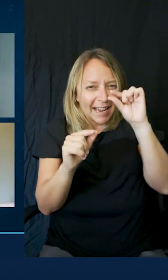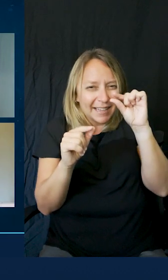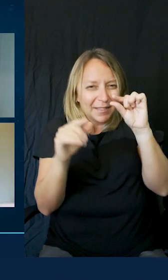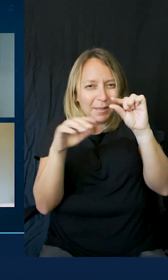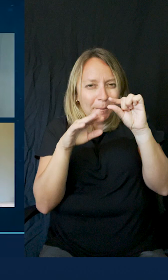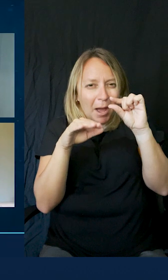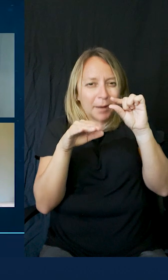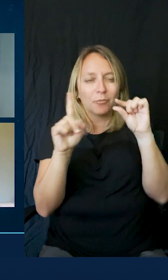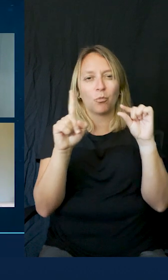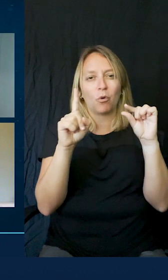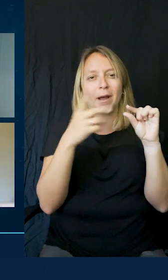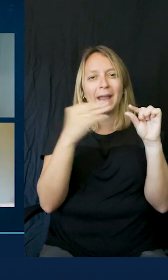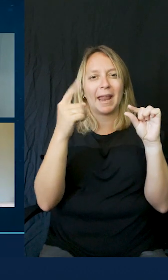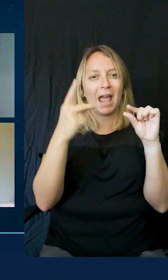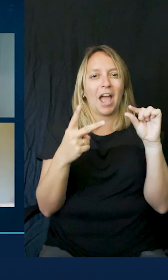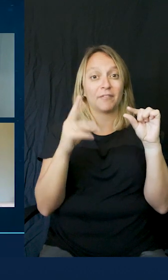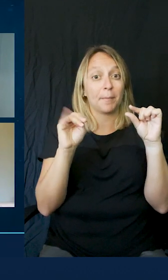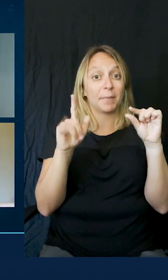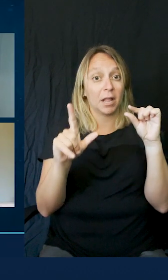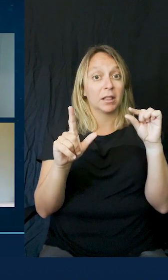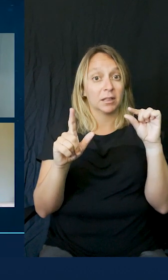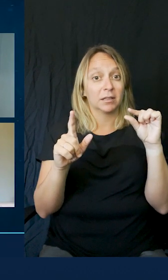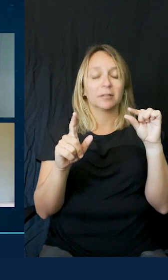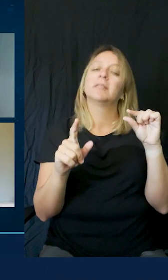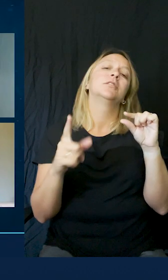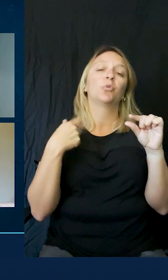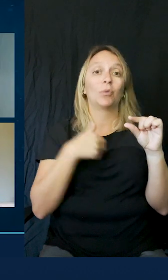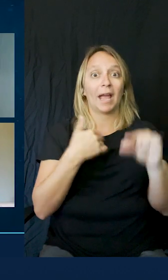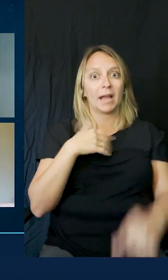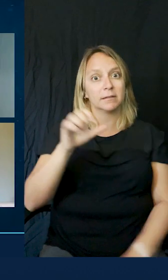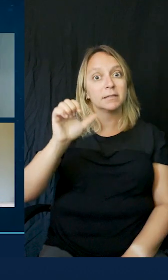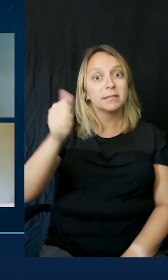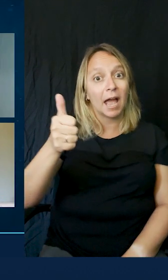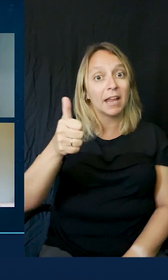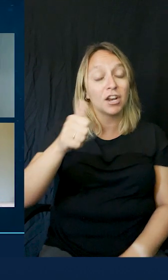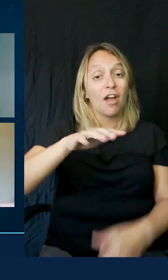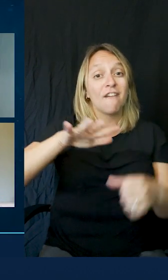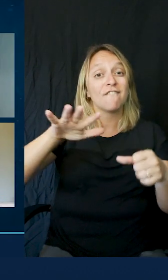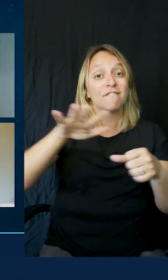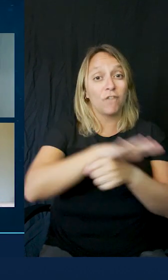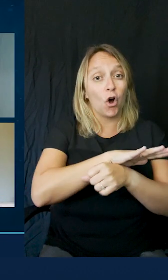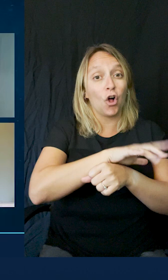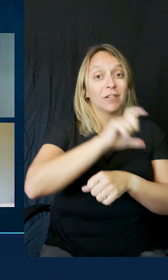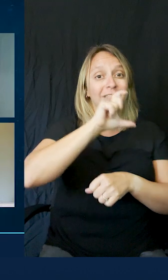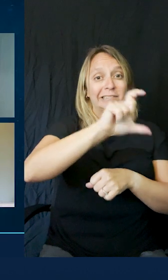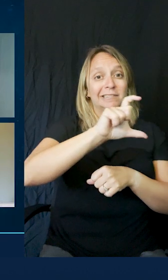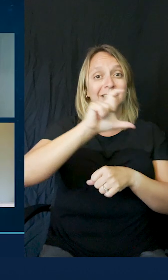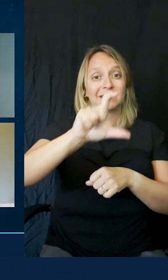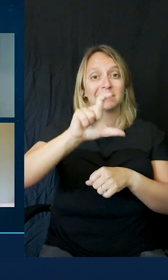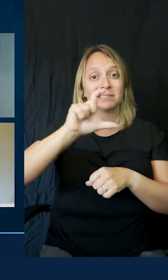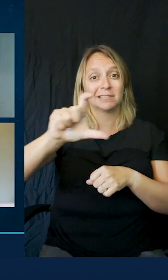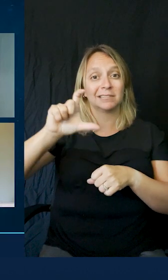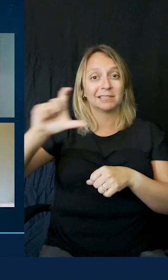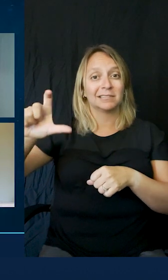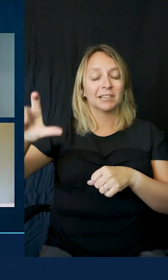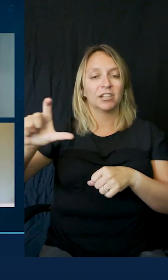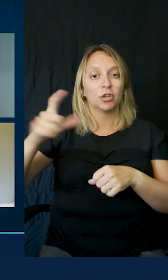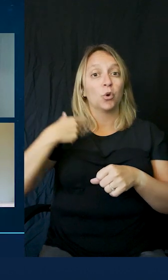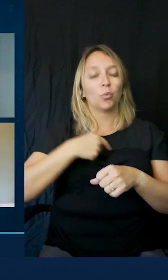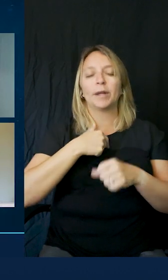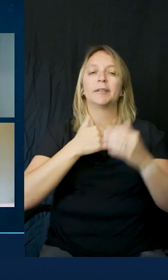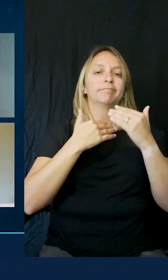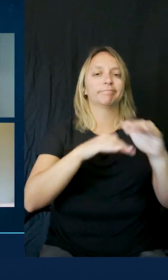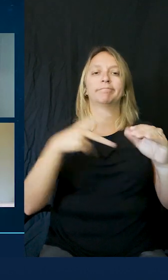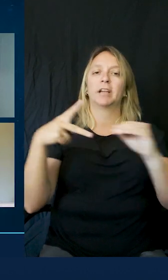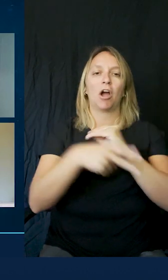is about a mil and a half. We had 10 full vials, and we stopped at 10 from this